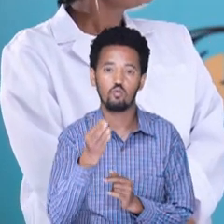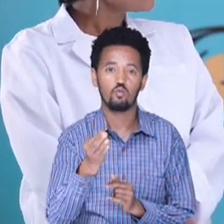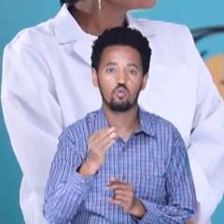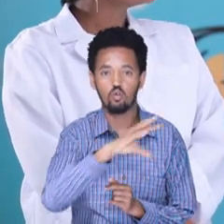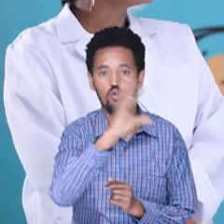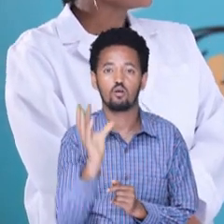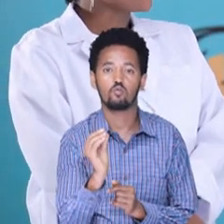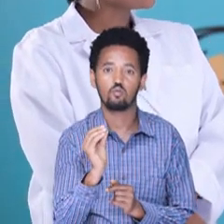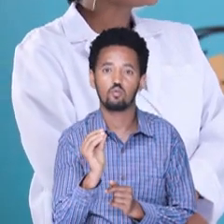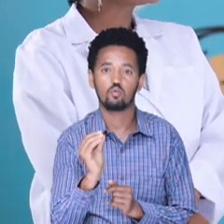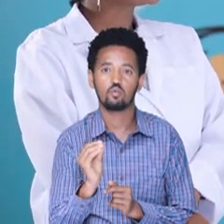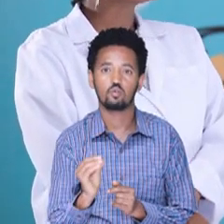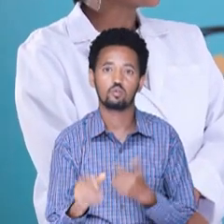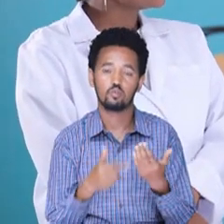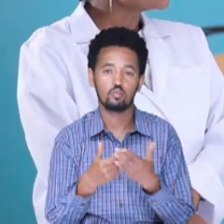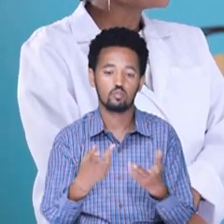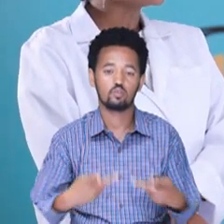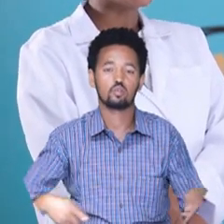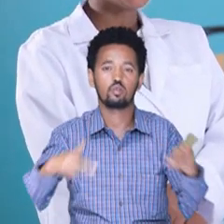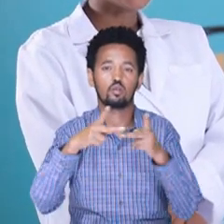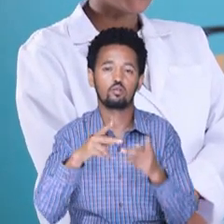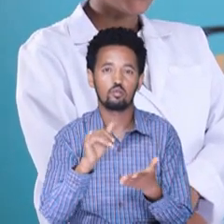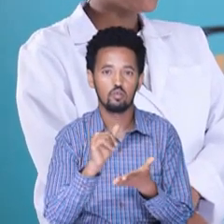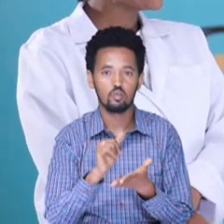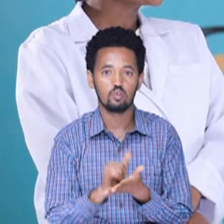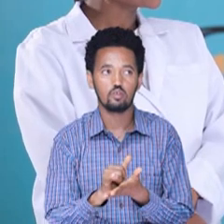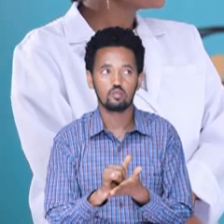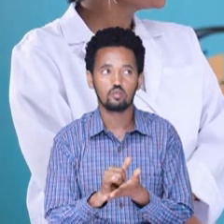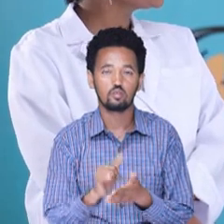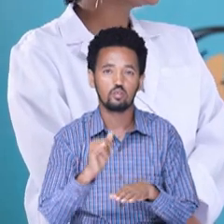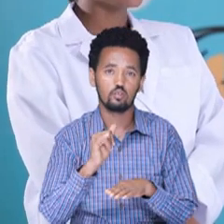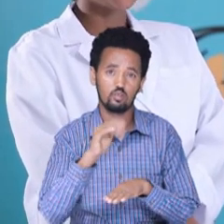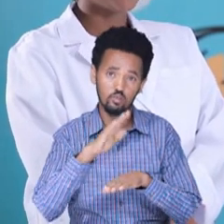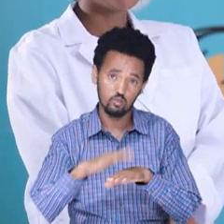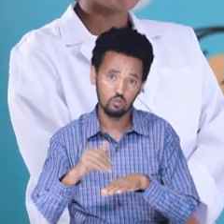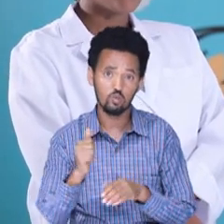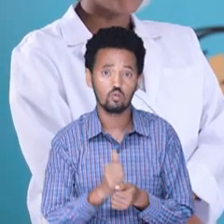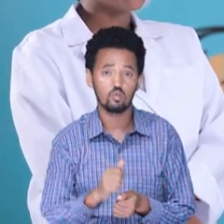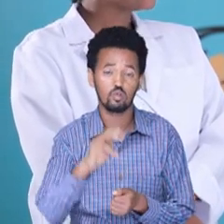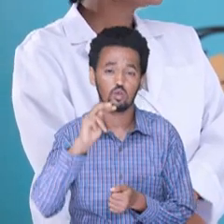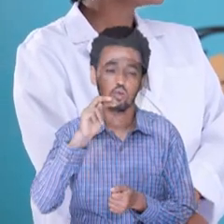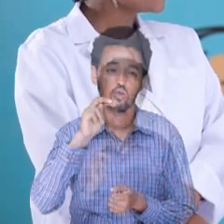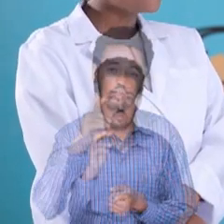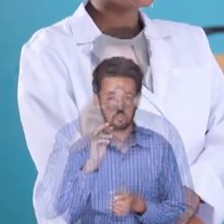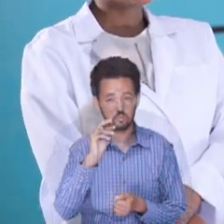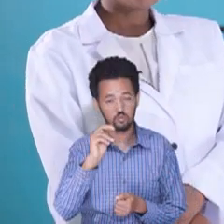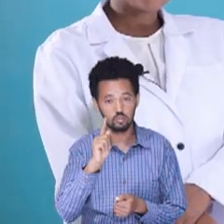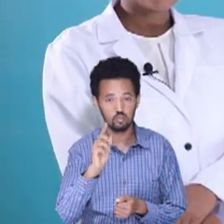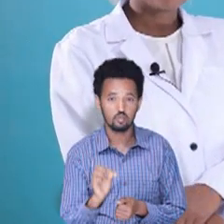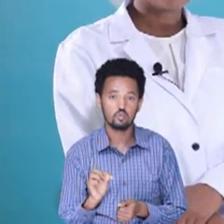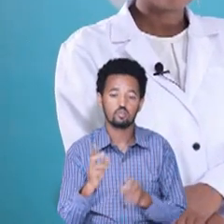The entire area that a river drains is called catchment area or